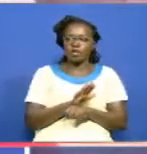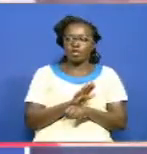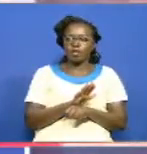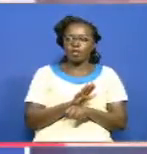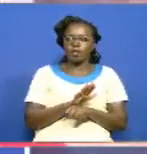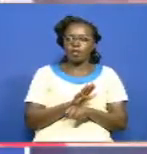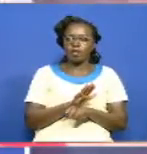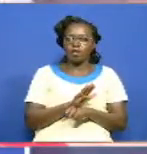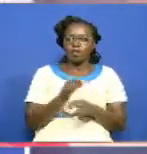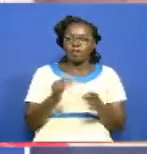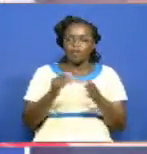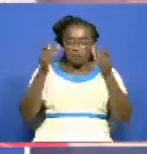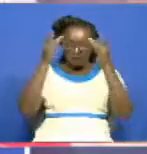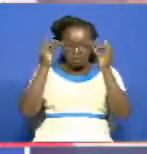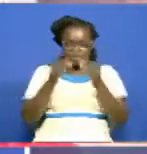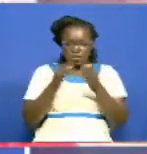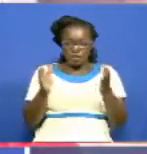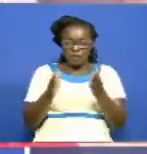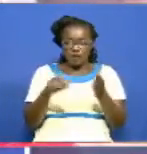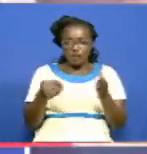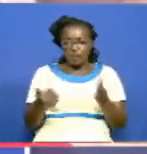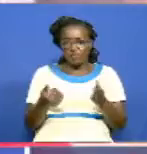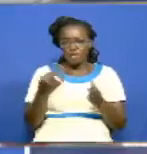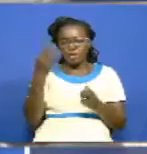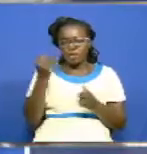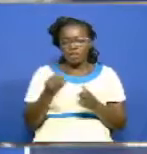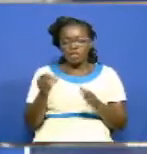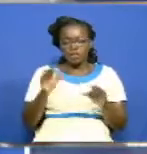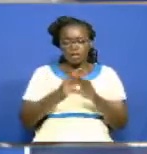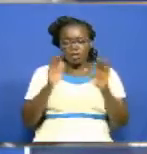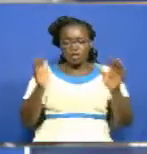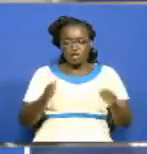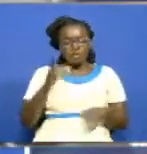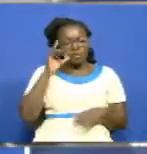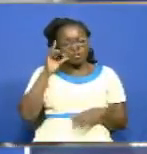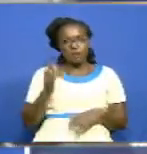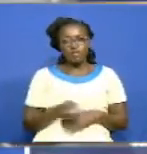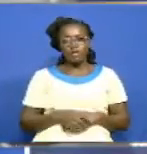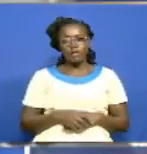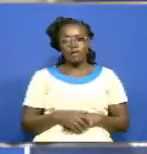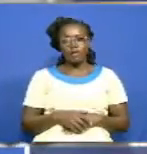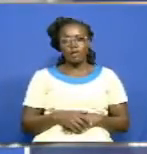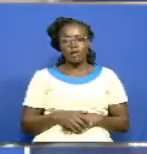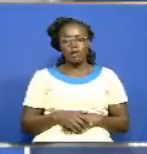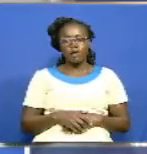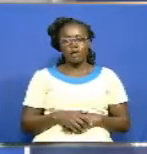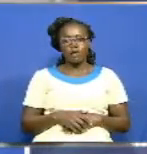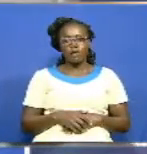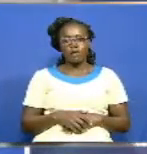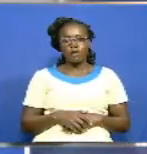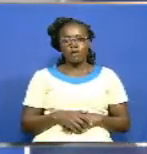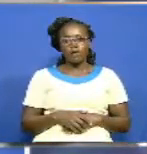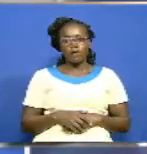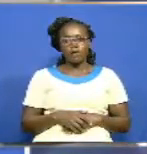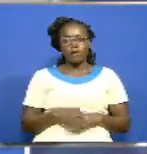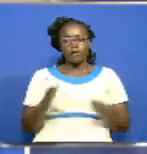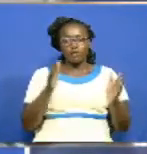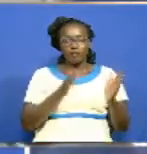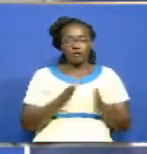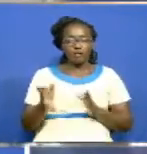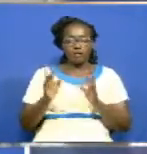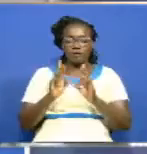we decided to open up another 30 bed. As it were, we are ready in terms of